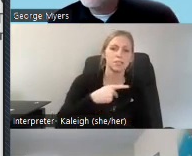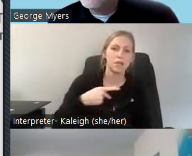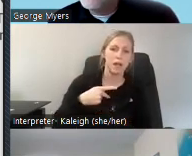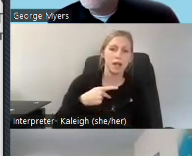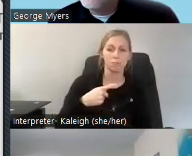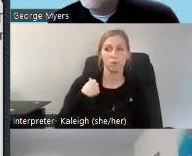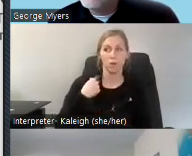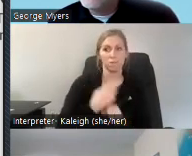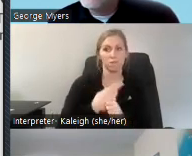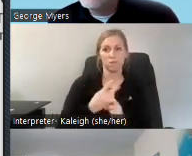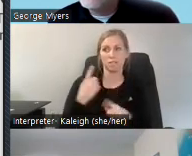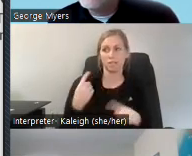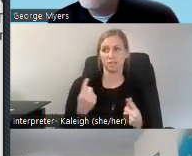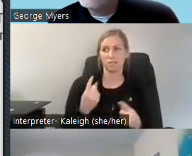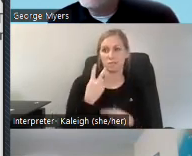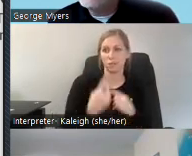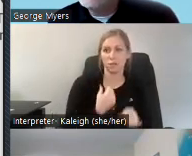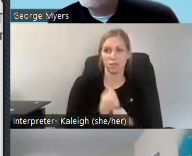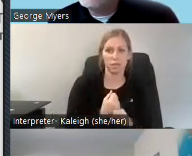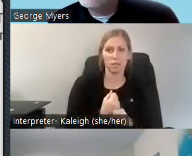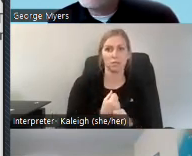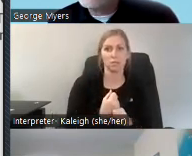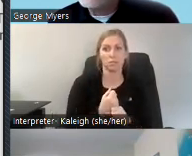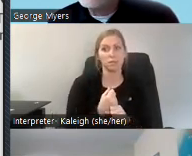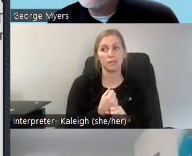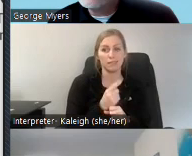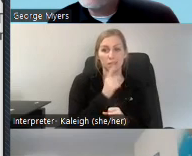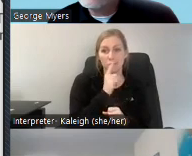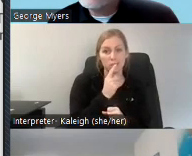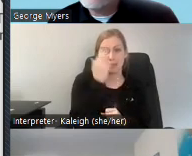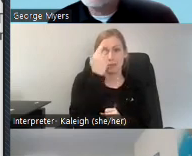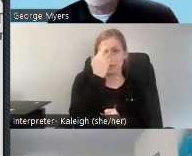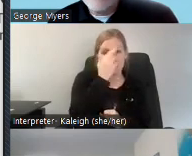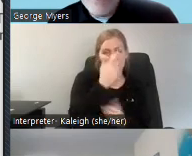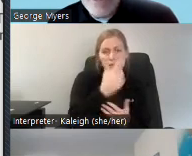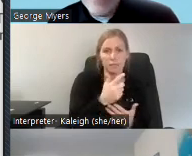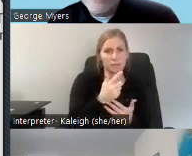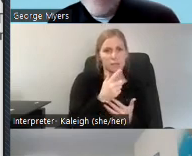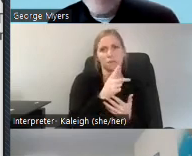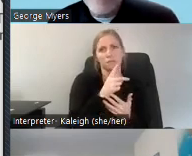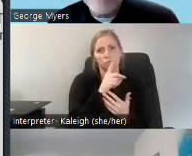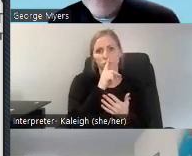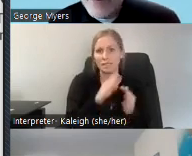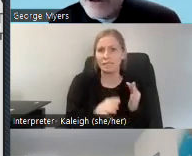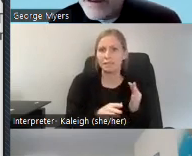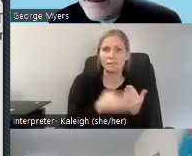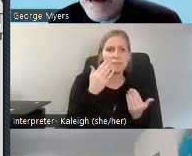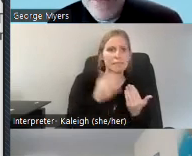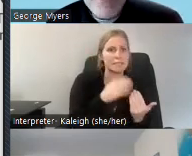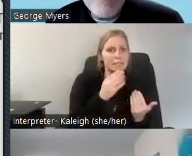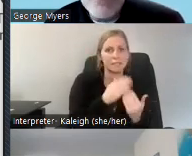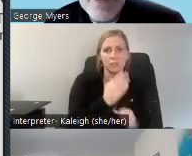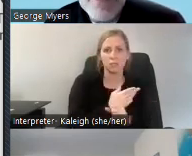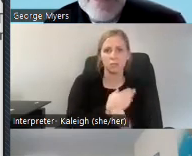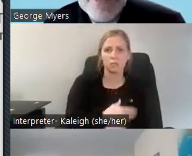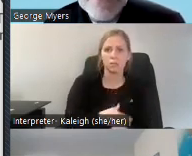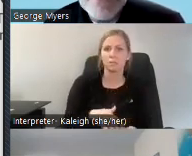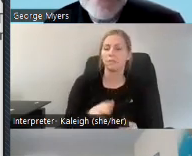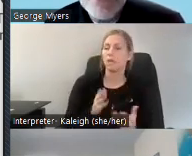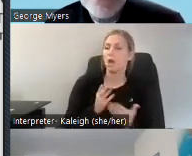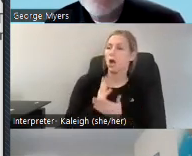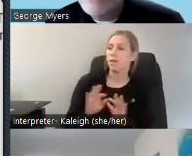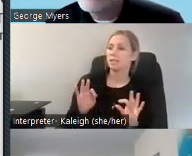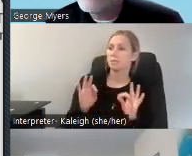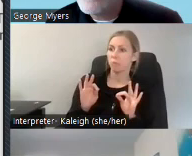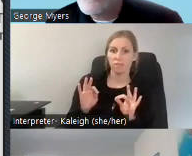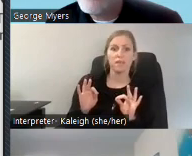years, primarily because it's very easy to use. All right. That's perfect. I appreciate that. By the way, you can see